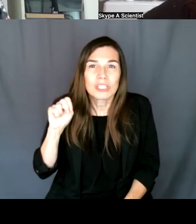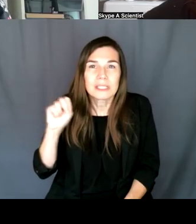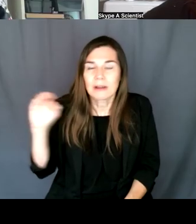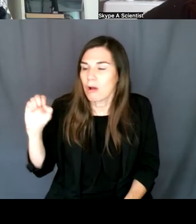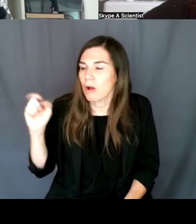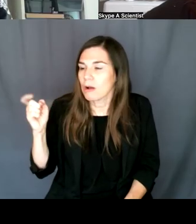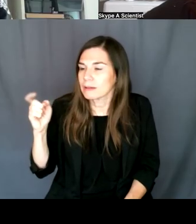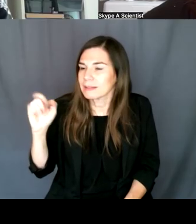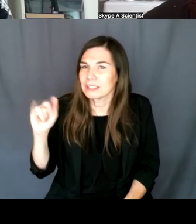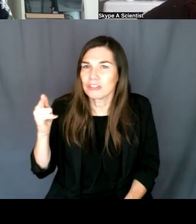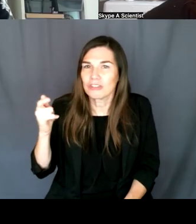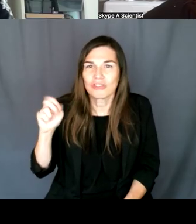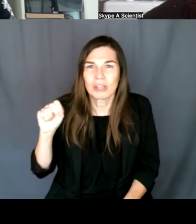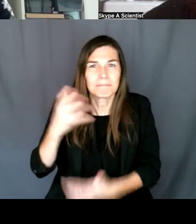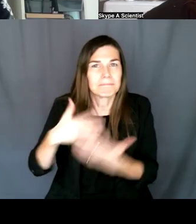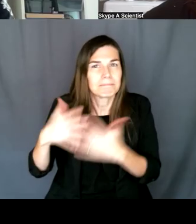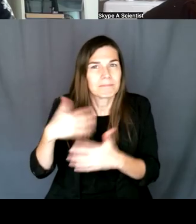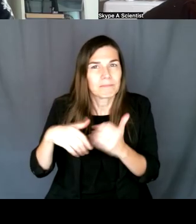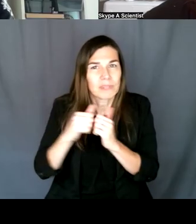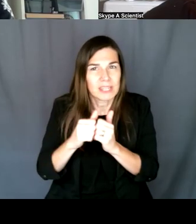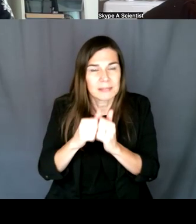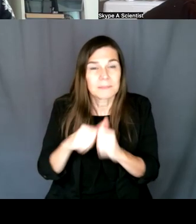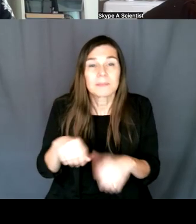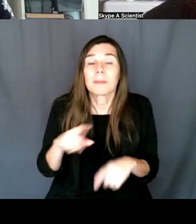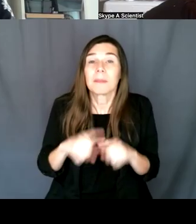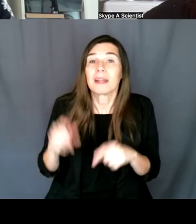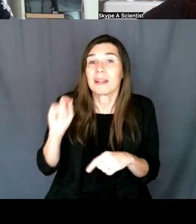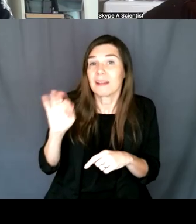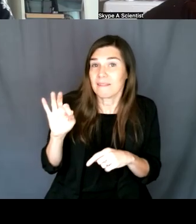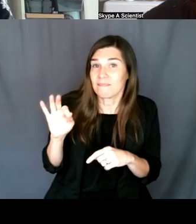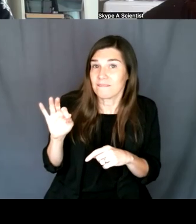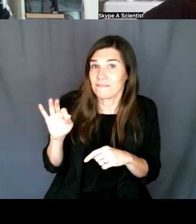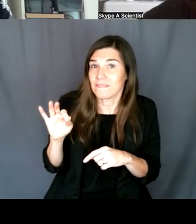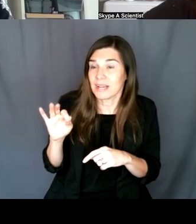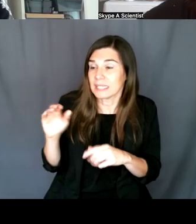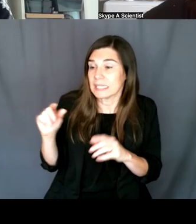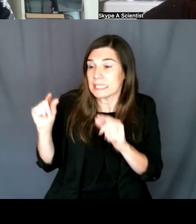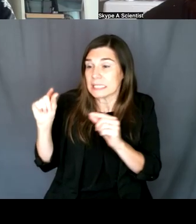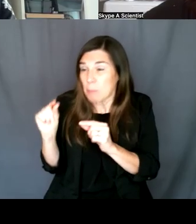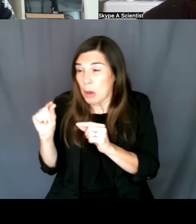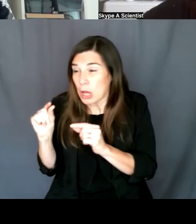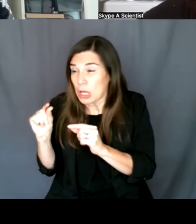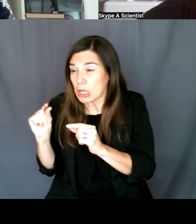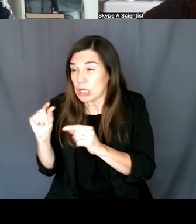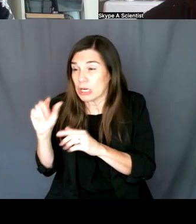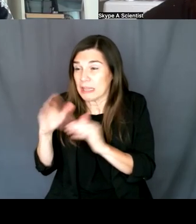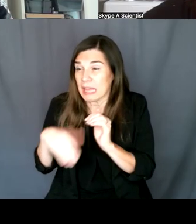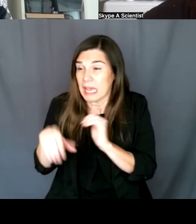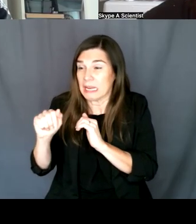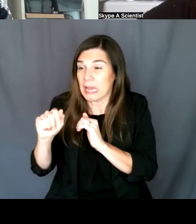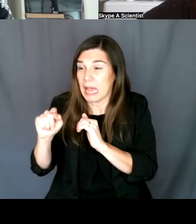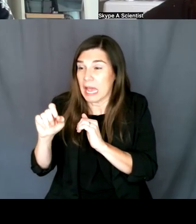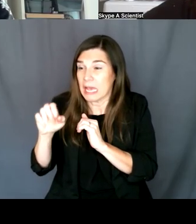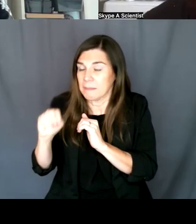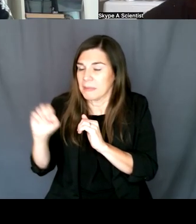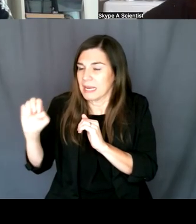with each other. So, but if you're smaller than the atom, the scale of about an angstrom, that's